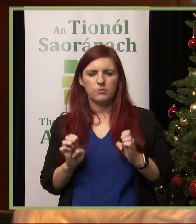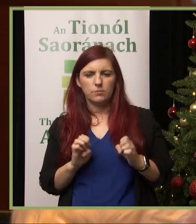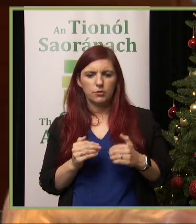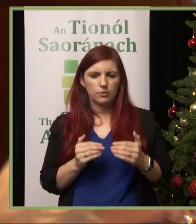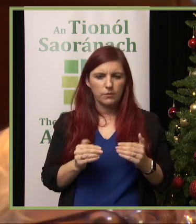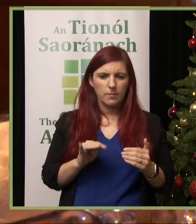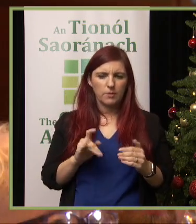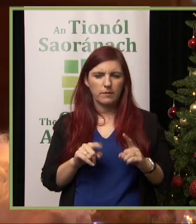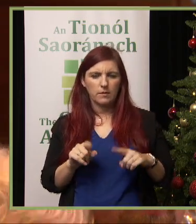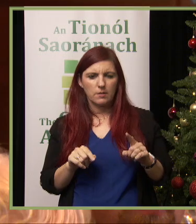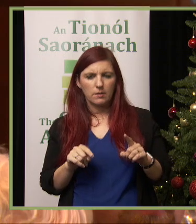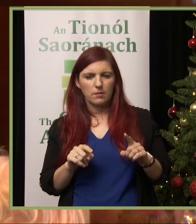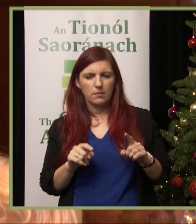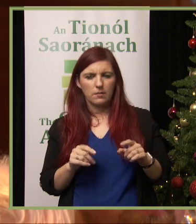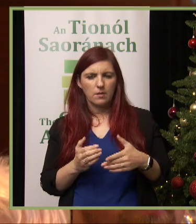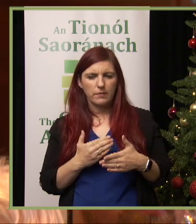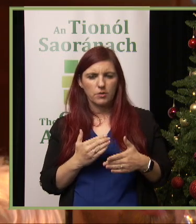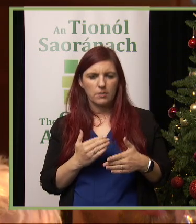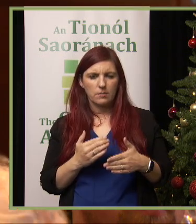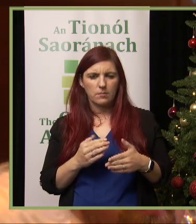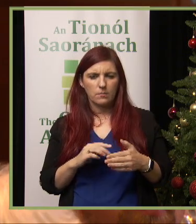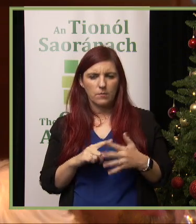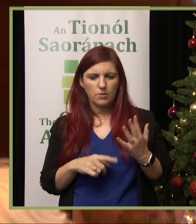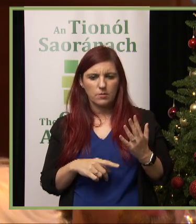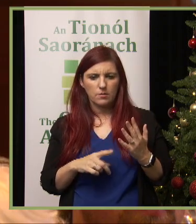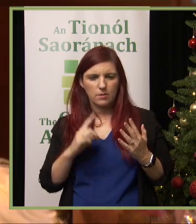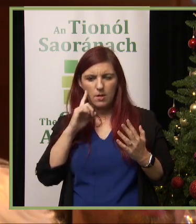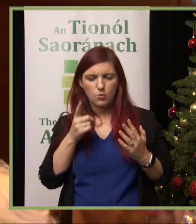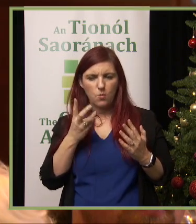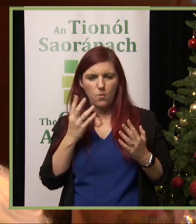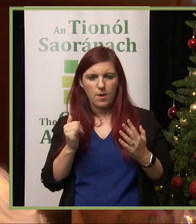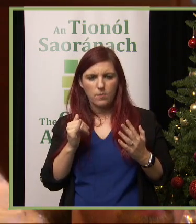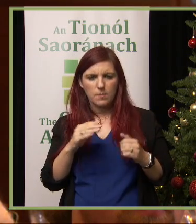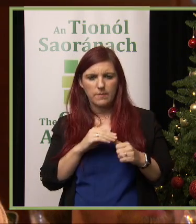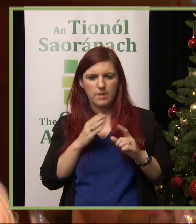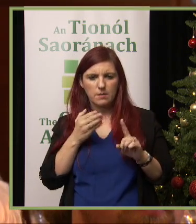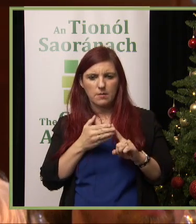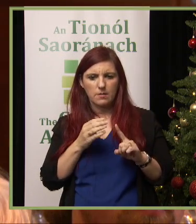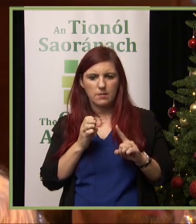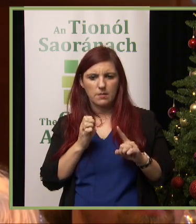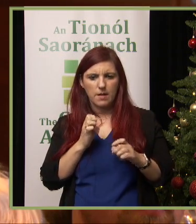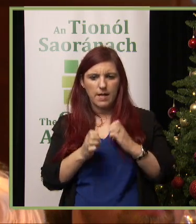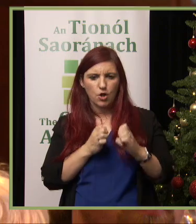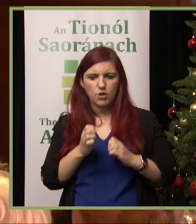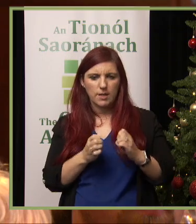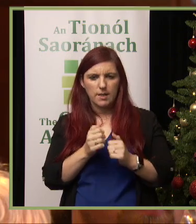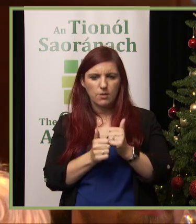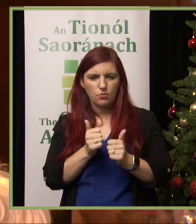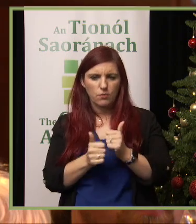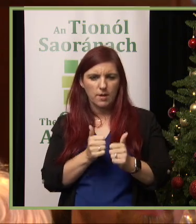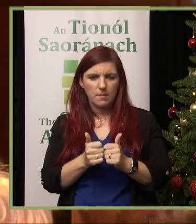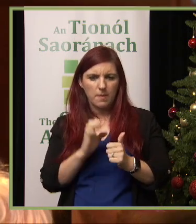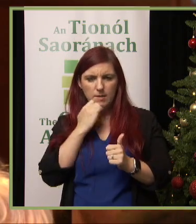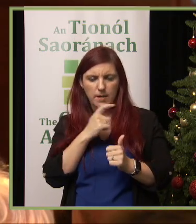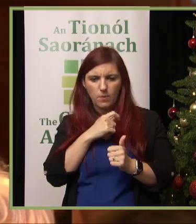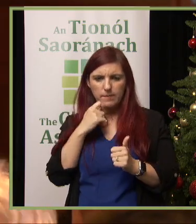biodiversity conservation measures. I just don't know why we specifically target the energy industry here, and I think we've already said elsewhere that we